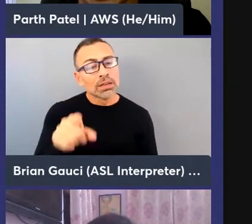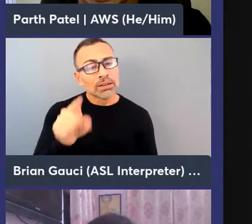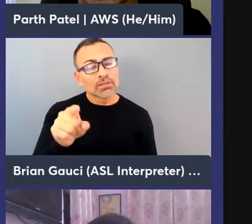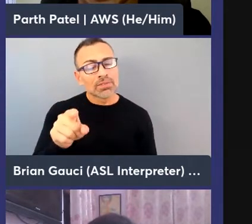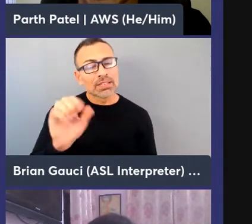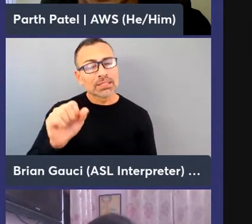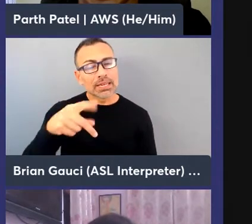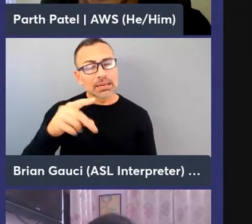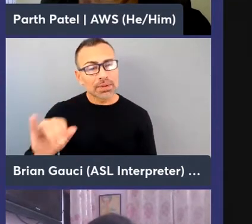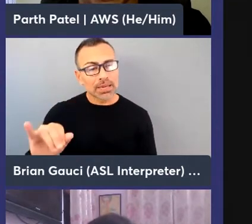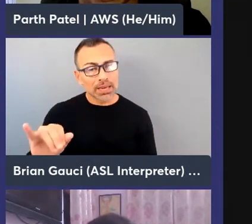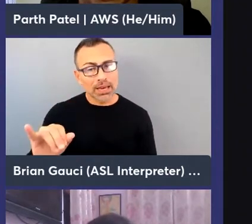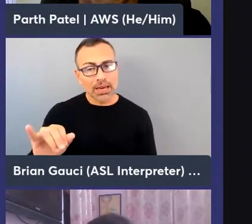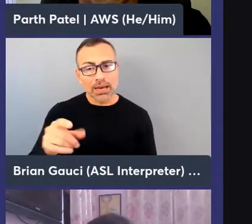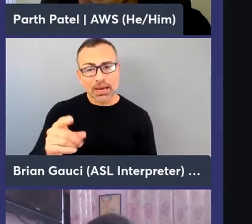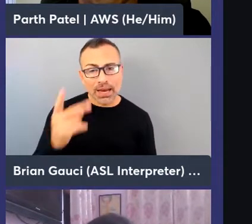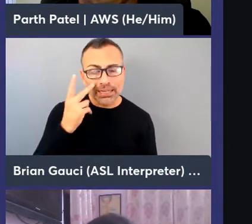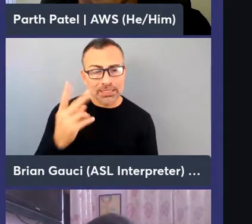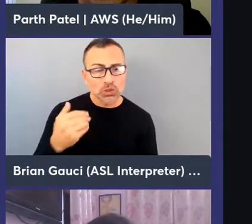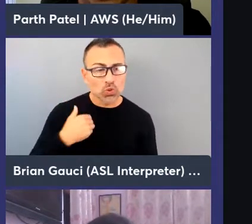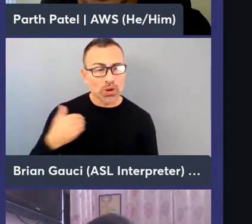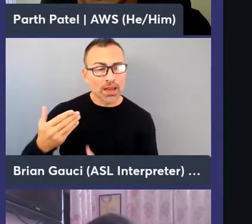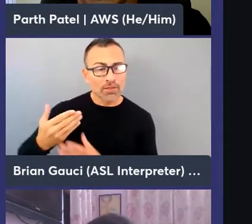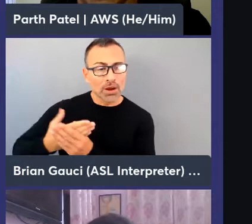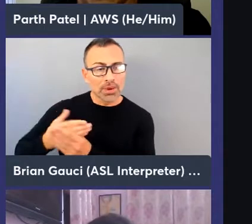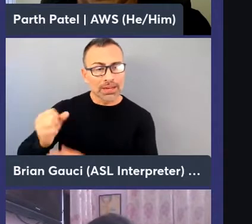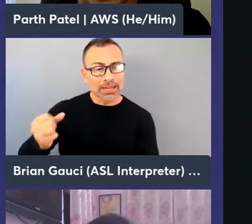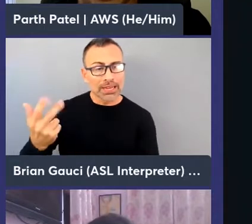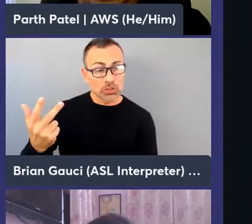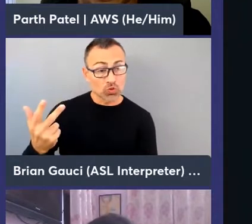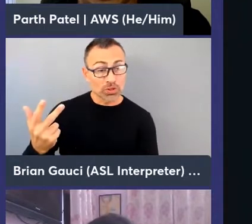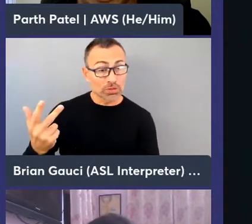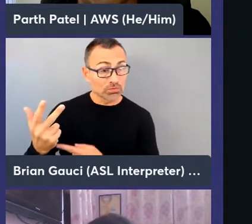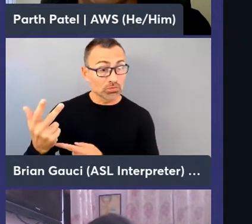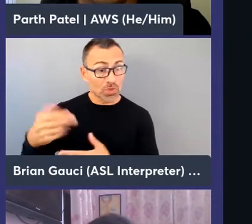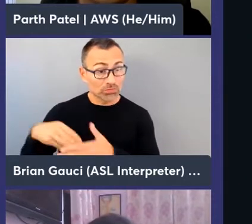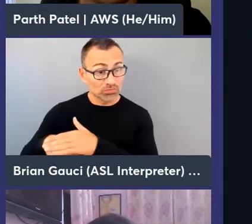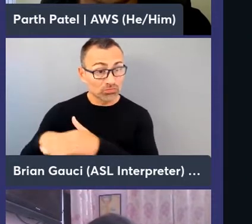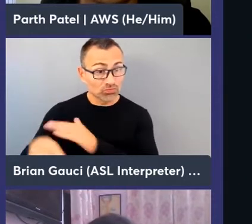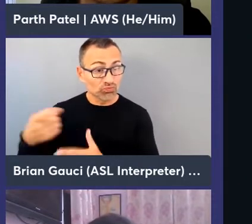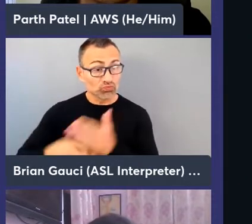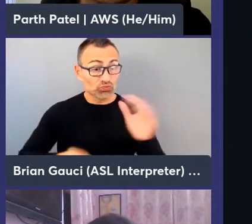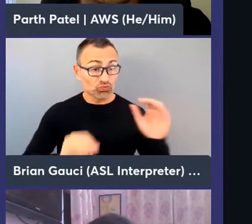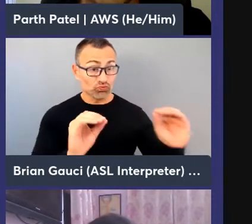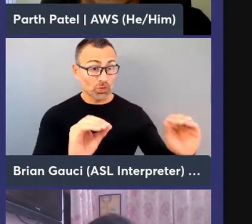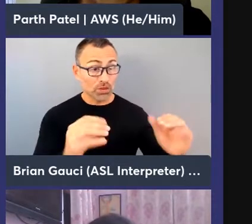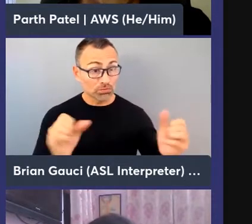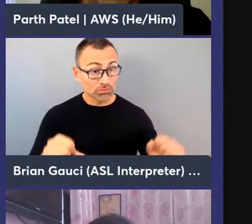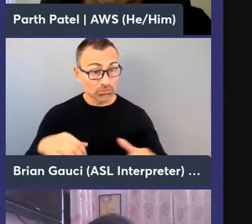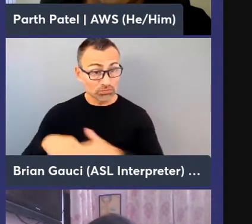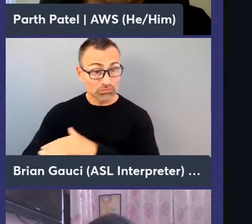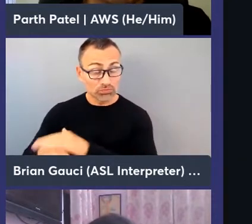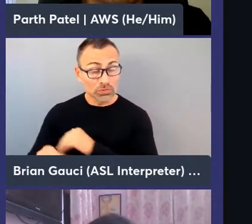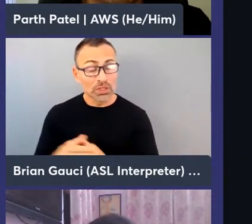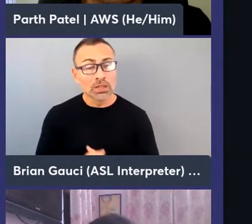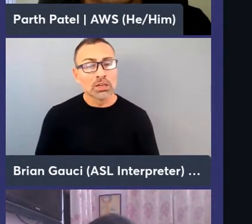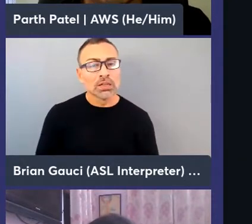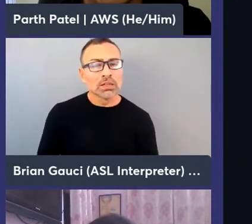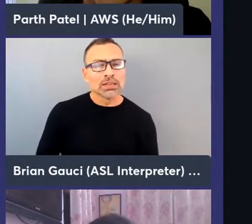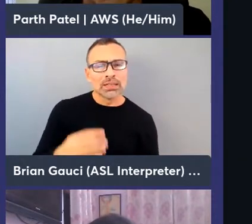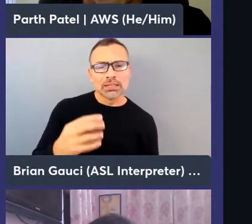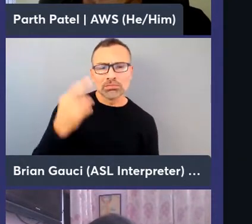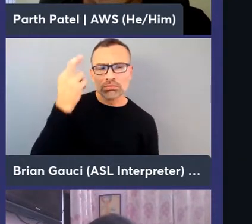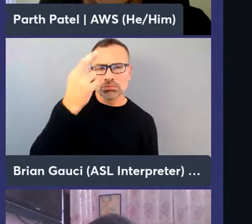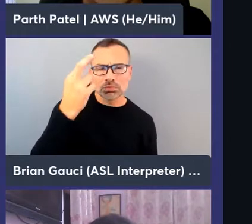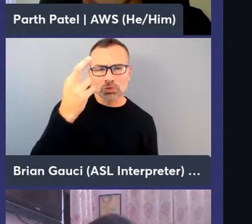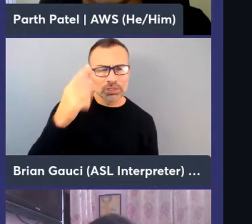API, that there is a S3 bucket available for free to access. Now, the reason we are coming up with all these